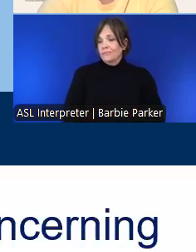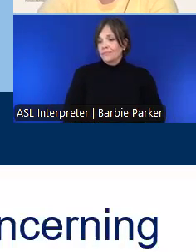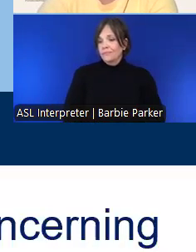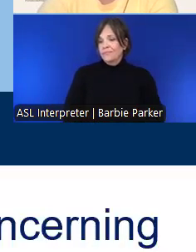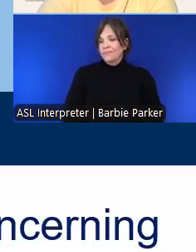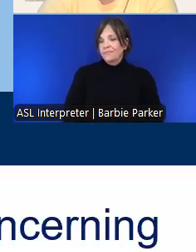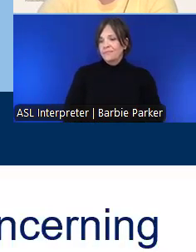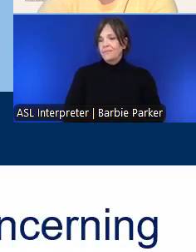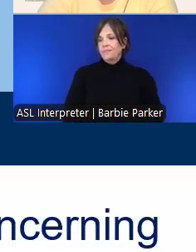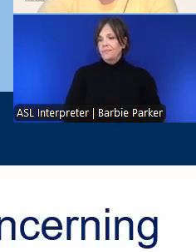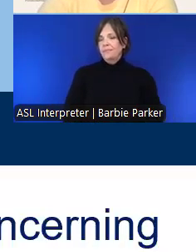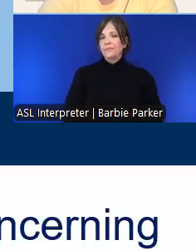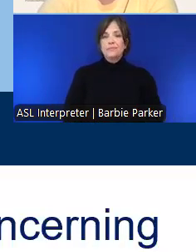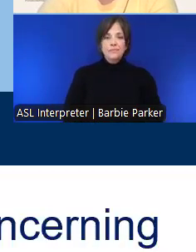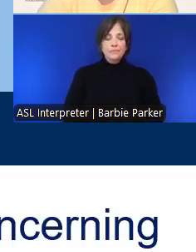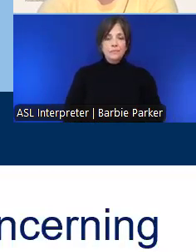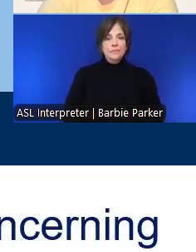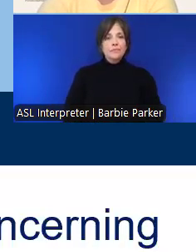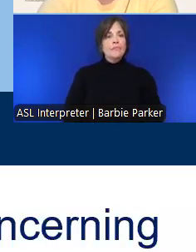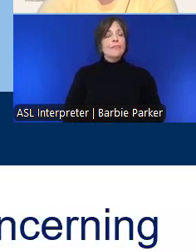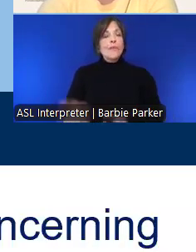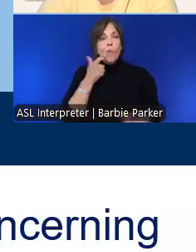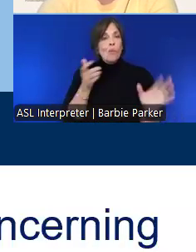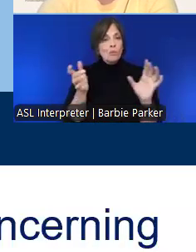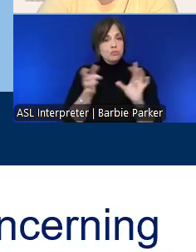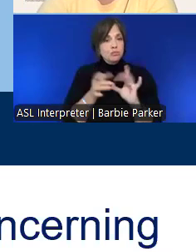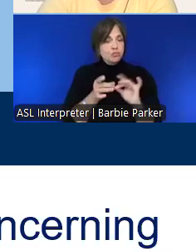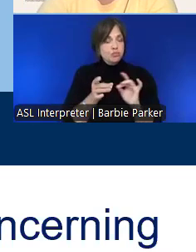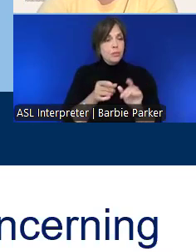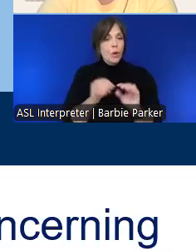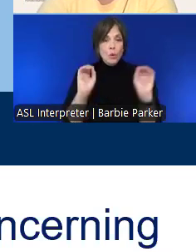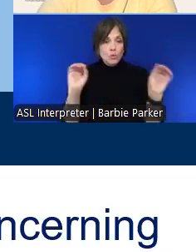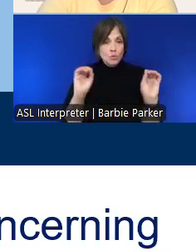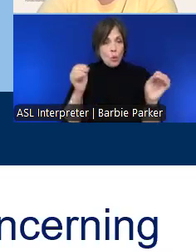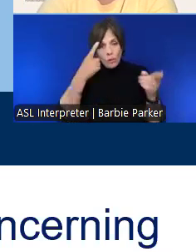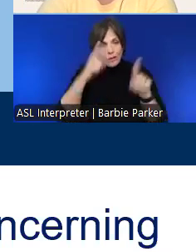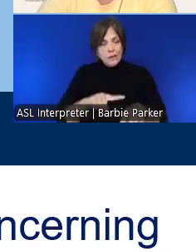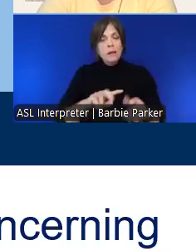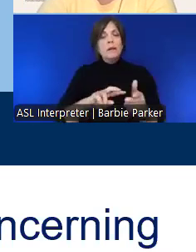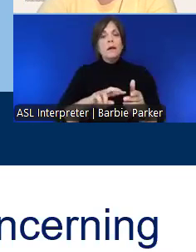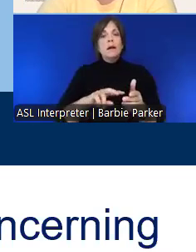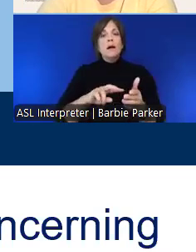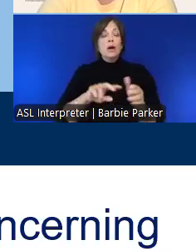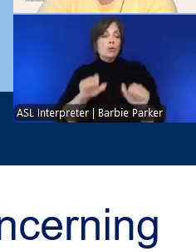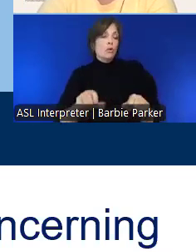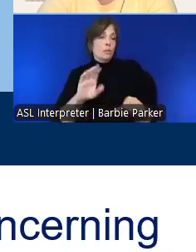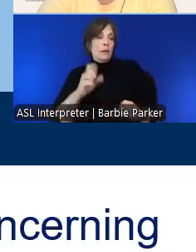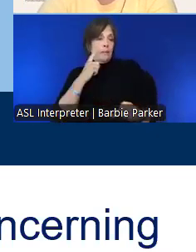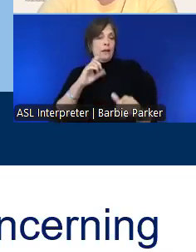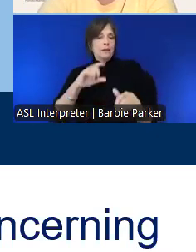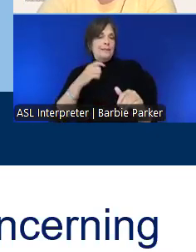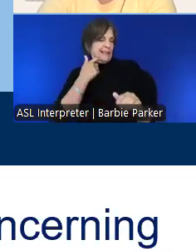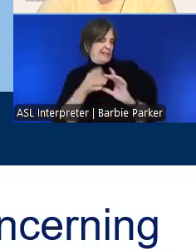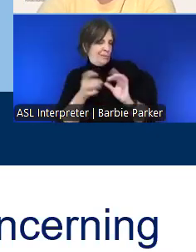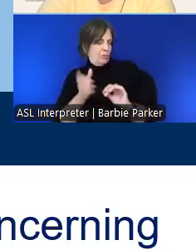I mentioned, you know, that lack of consent, you know, can also be because a person is younger than the lawful age, you know, to